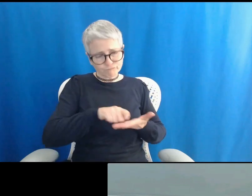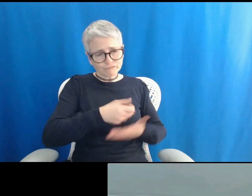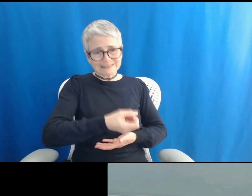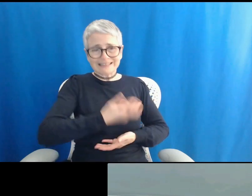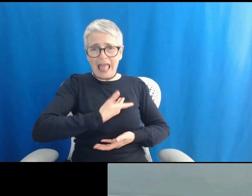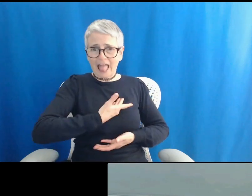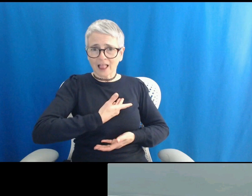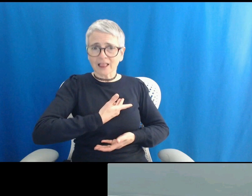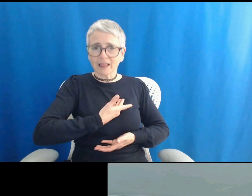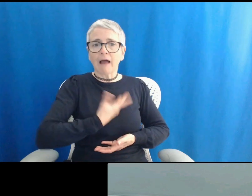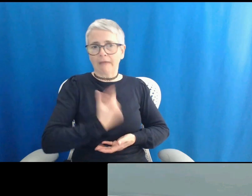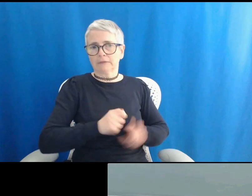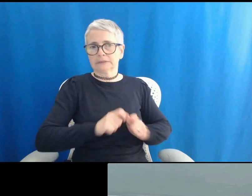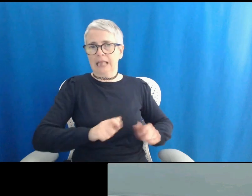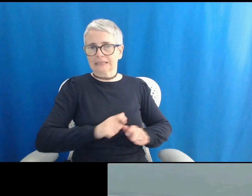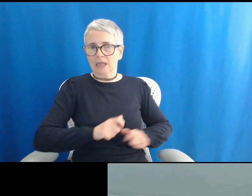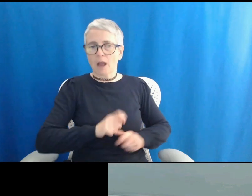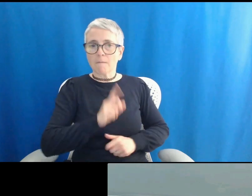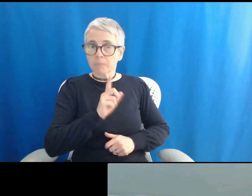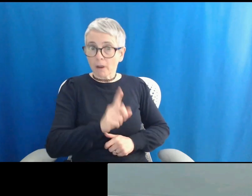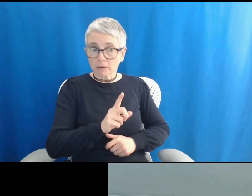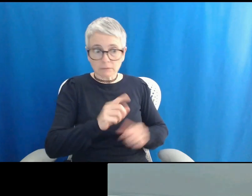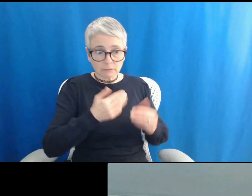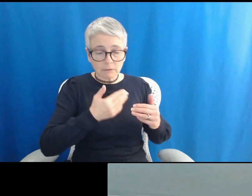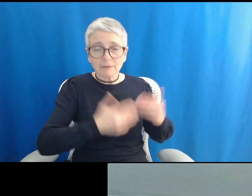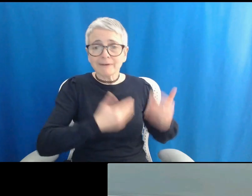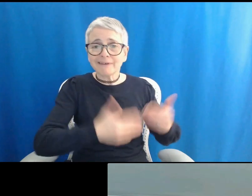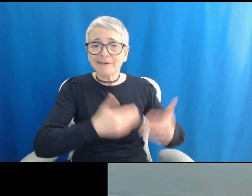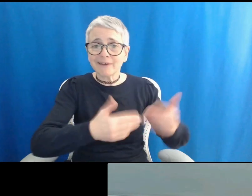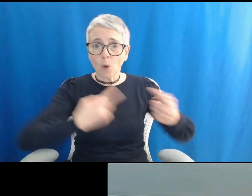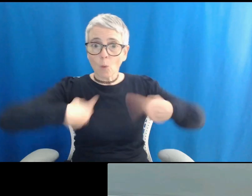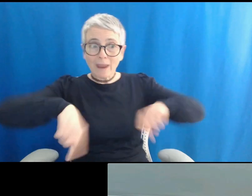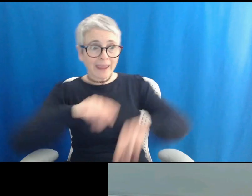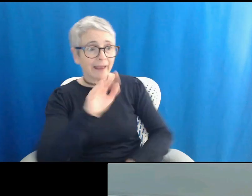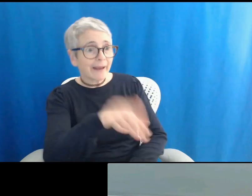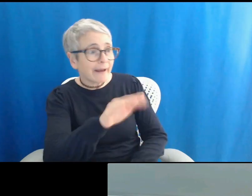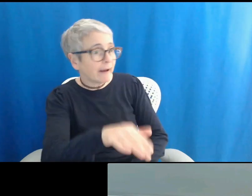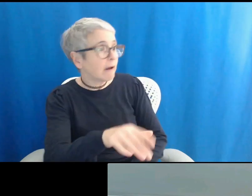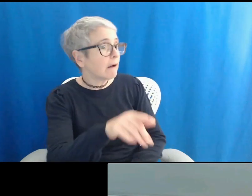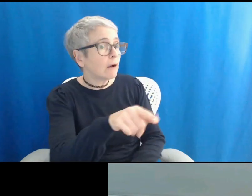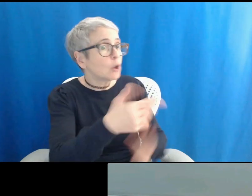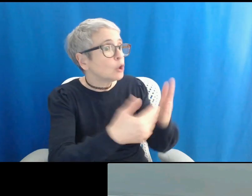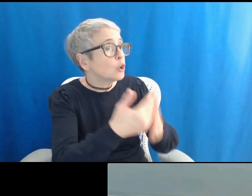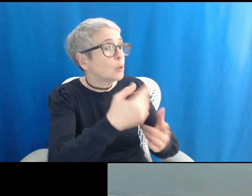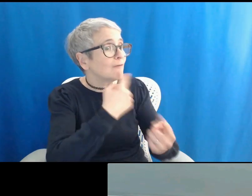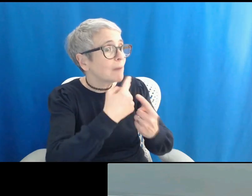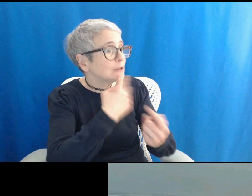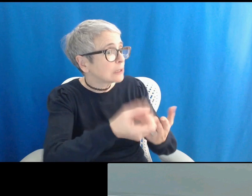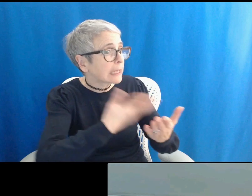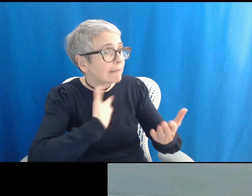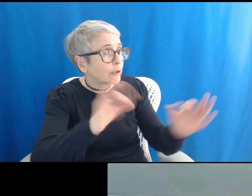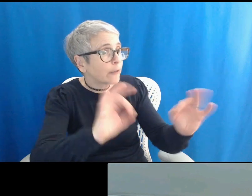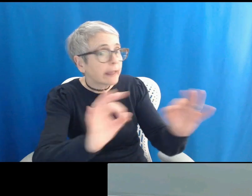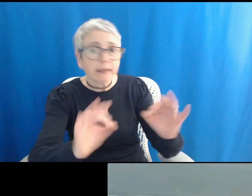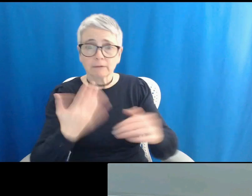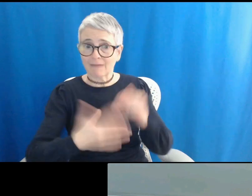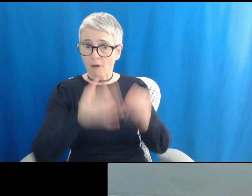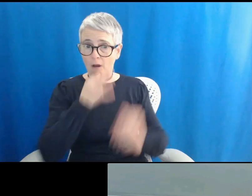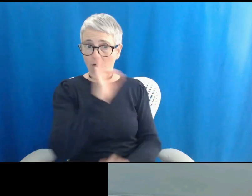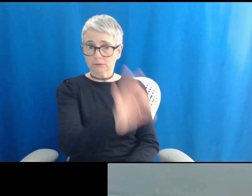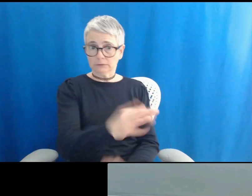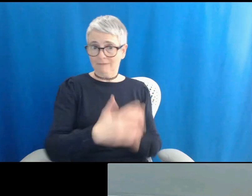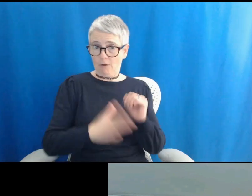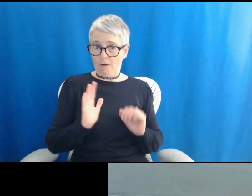regular thing where you keep asking staff, is there anything new you want to disclose? So